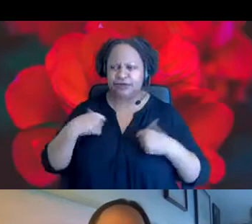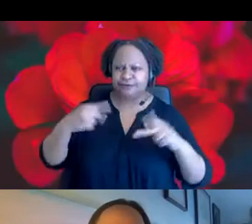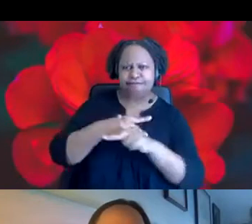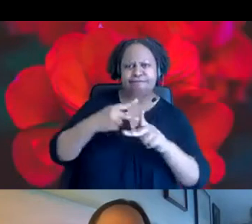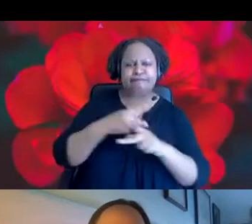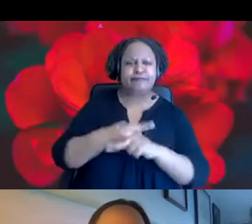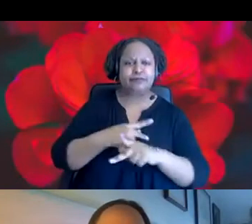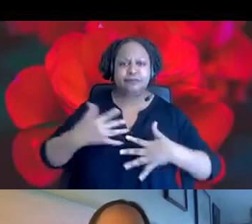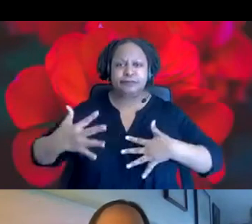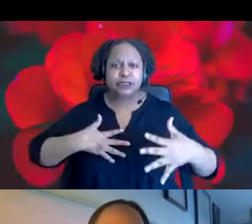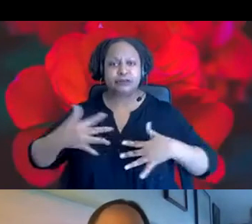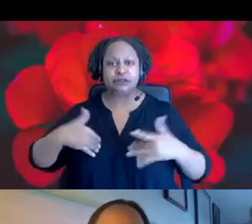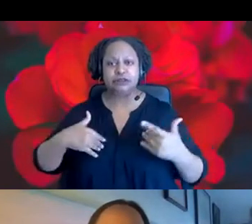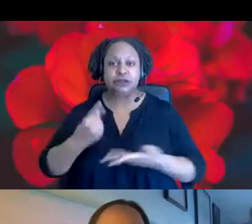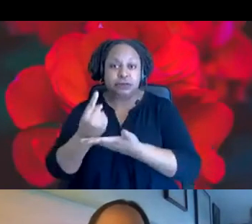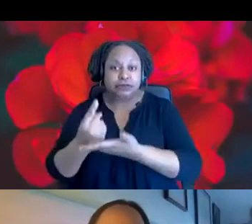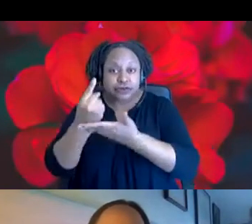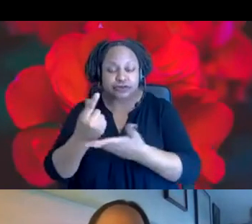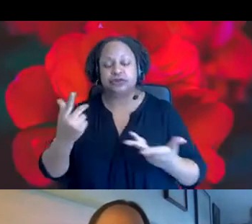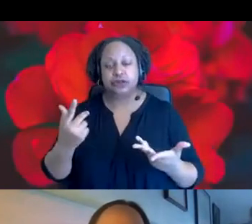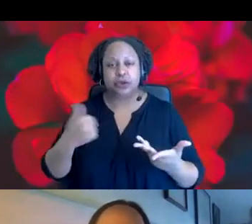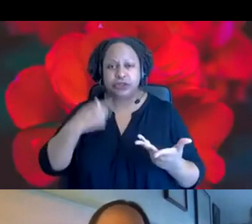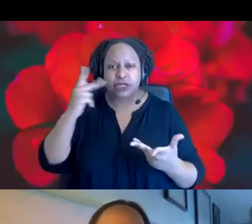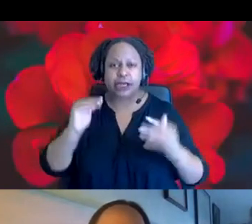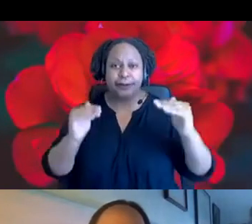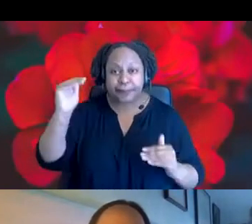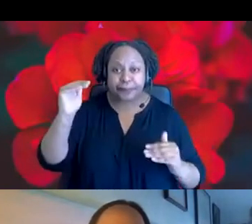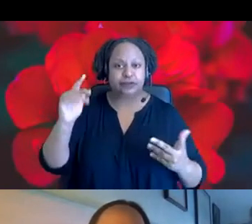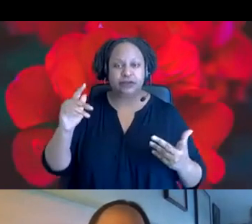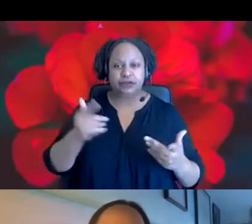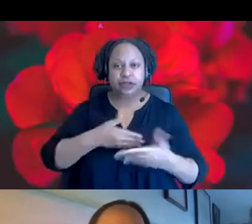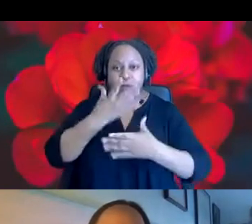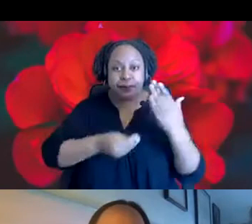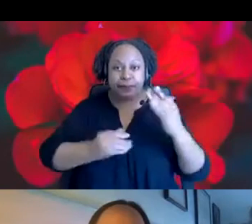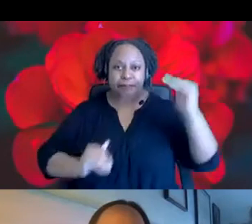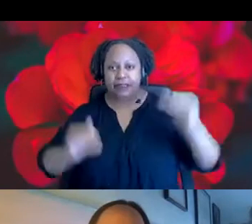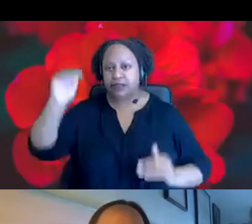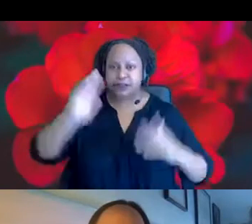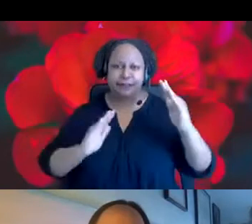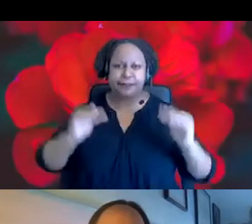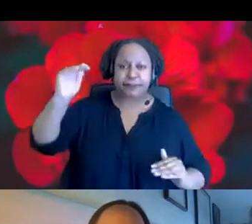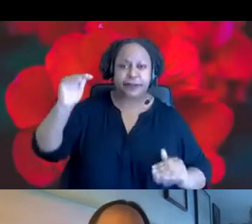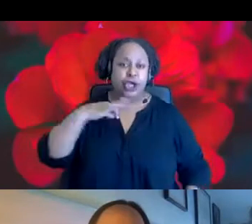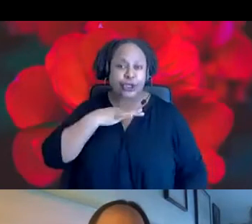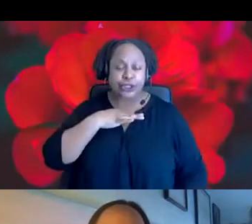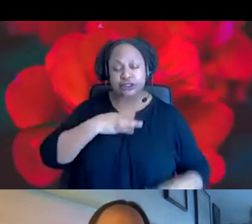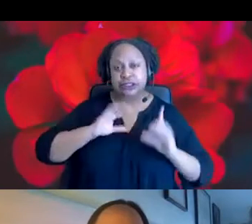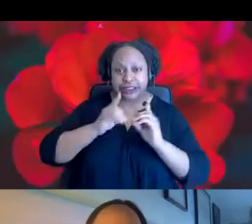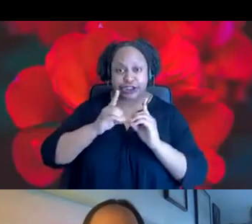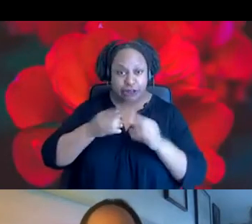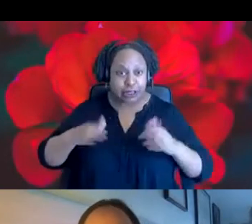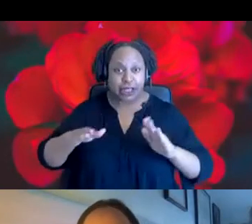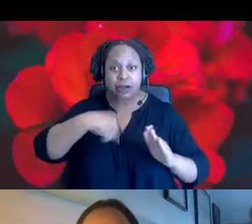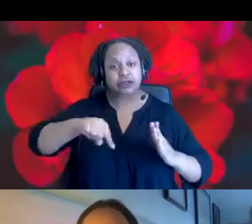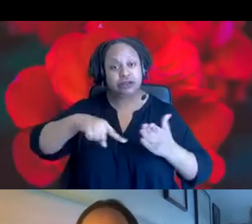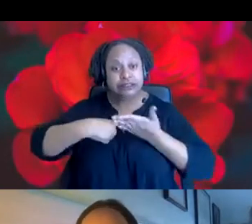these dynamics of privilege. And we saw the inequities and the imbalances. And you know, I'm curious, did digital allow us to engage and make the